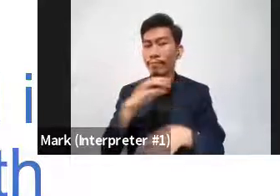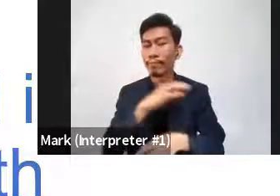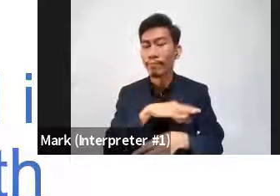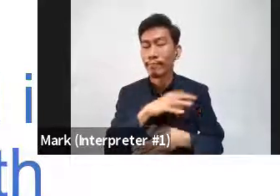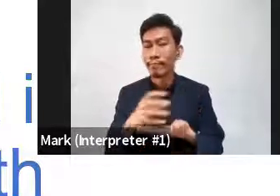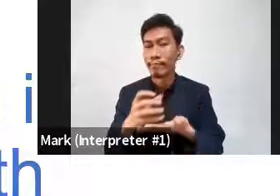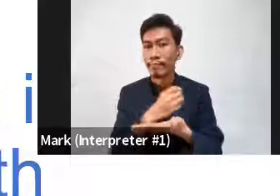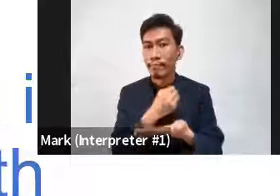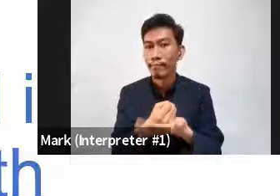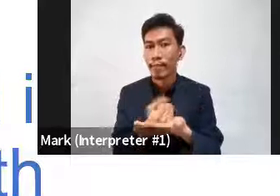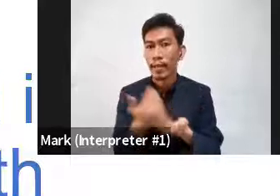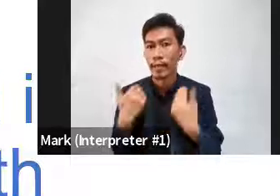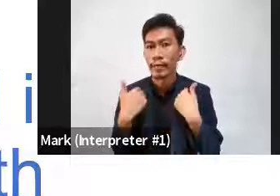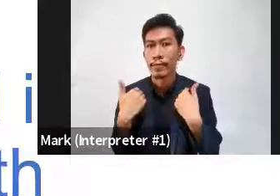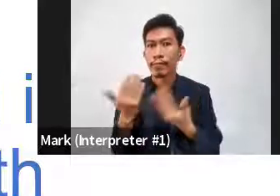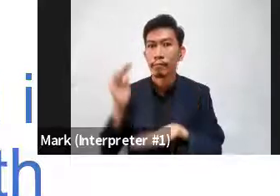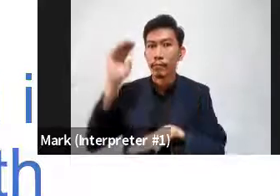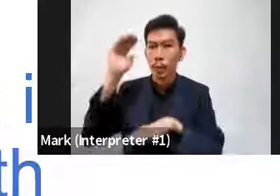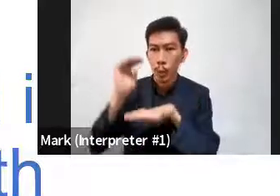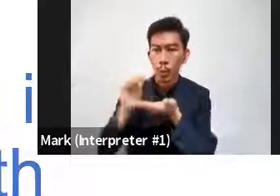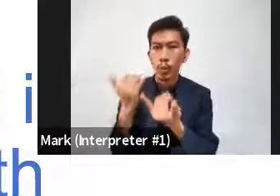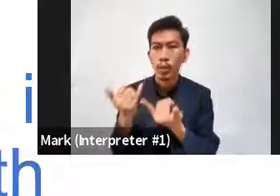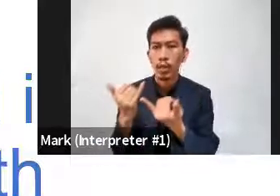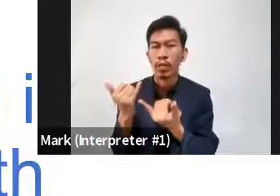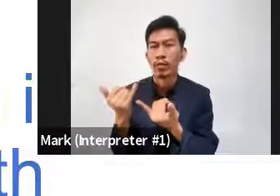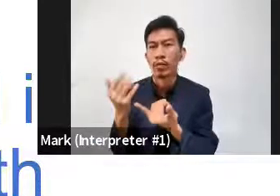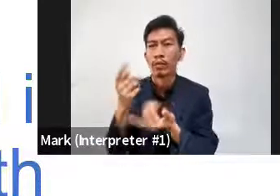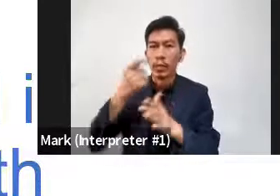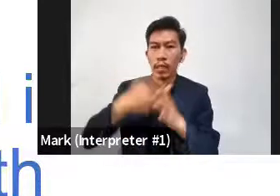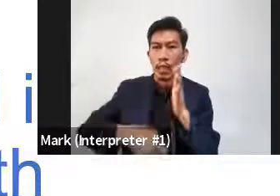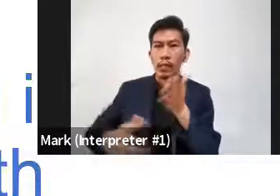reduction in revenue because of, tax collection because of